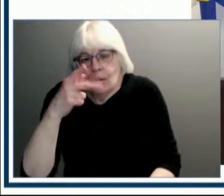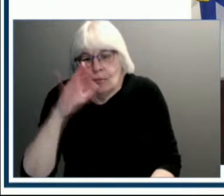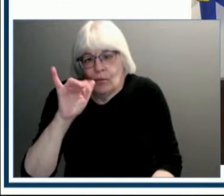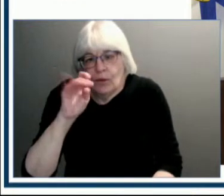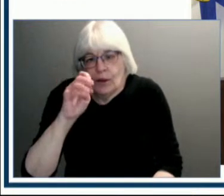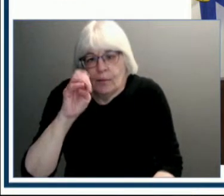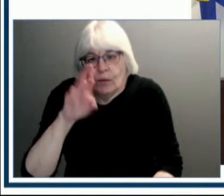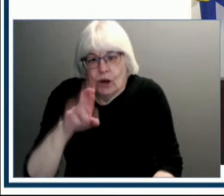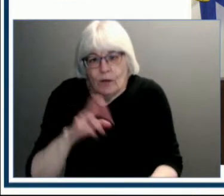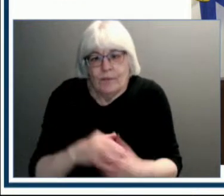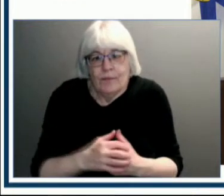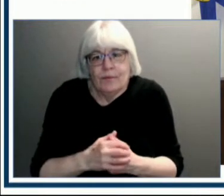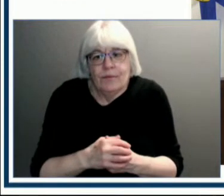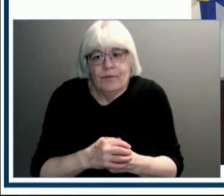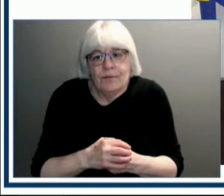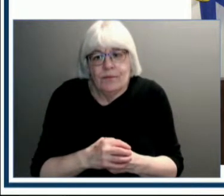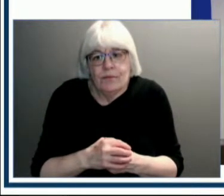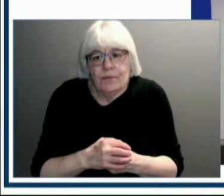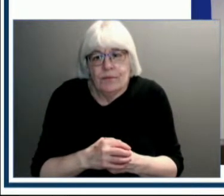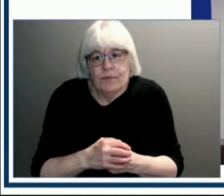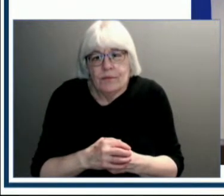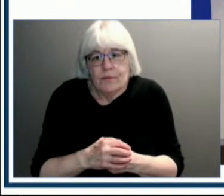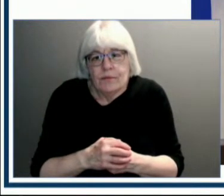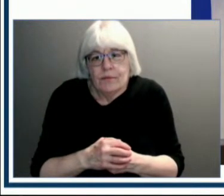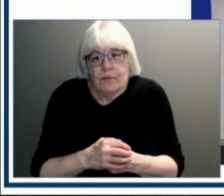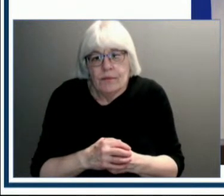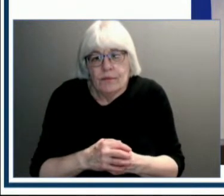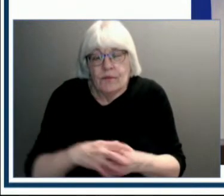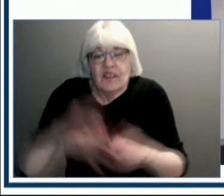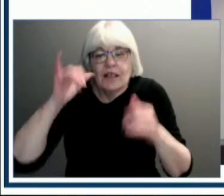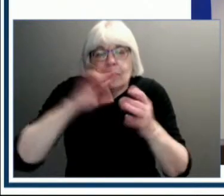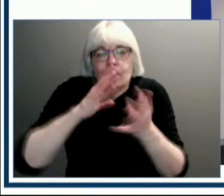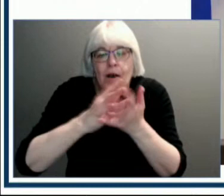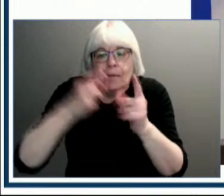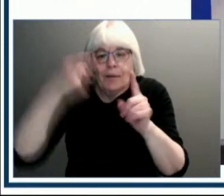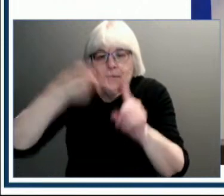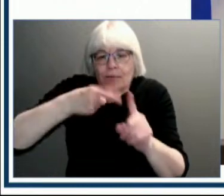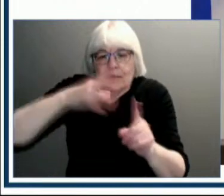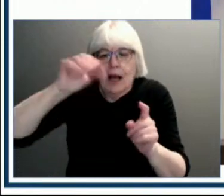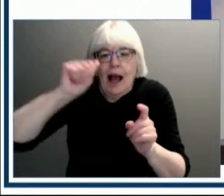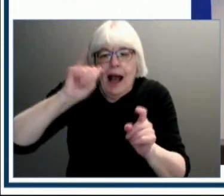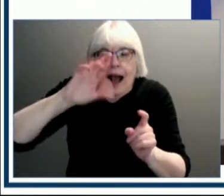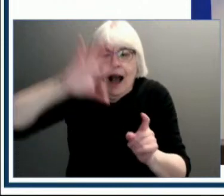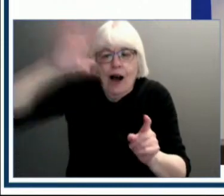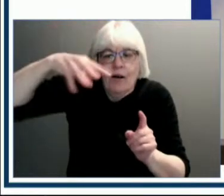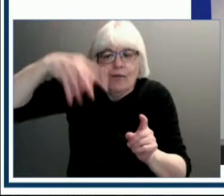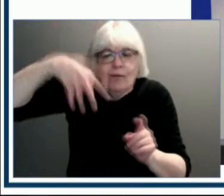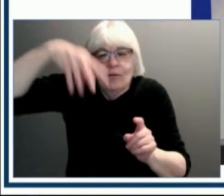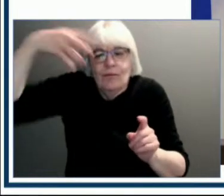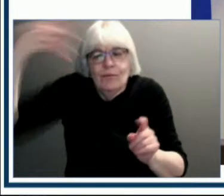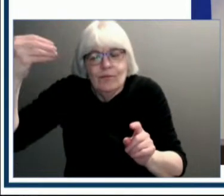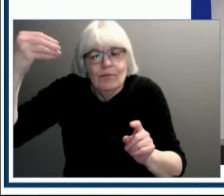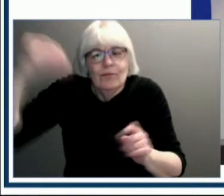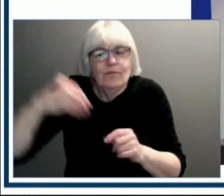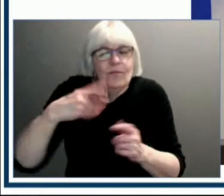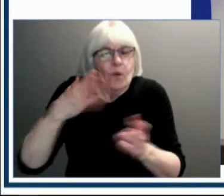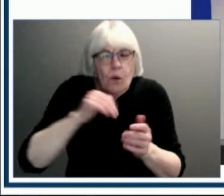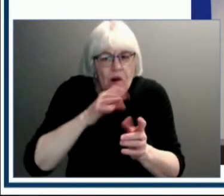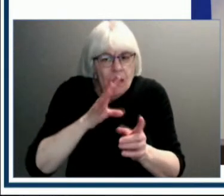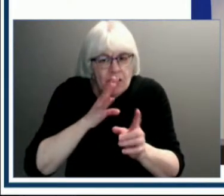in school not been improved before now in the 71 schools? And at what point was this current deal with the supplier